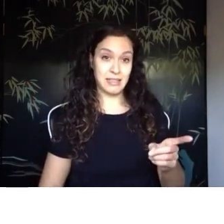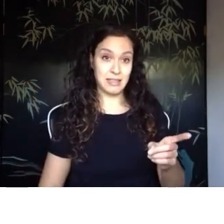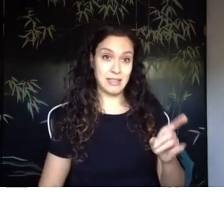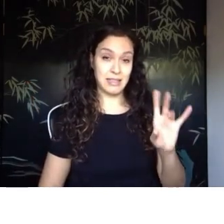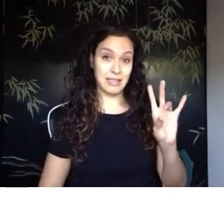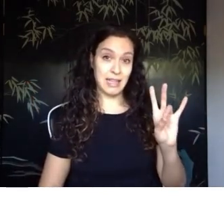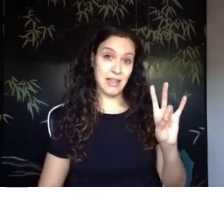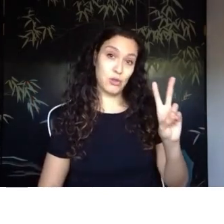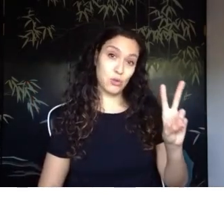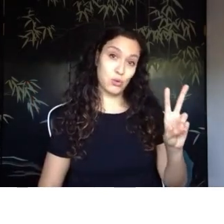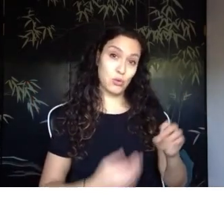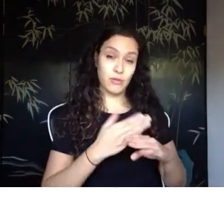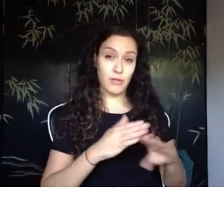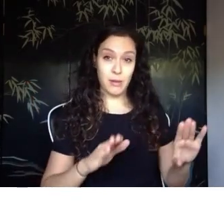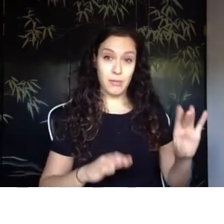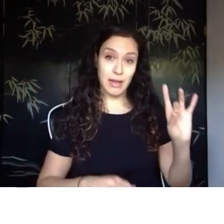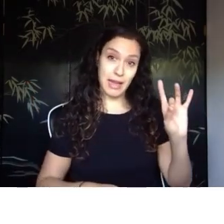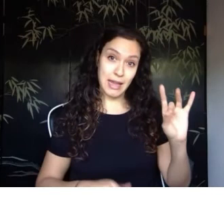divide by 8.